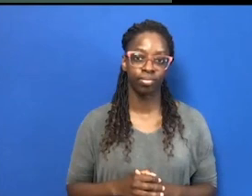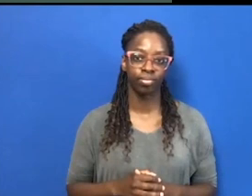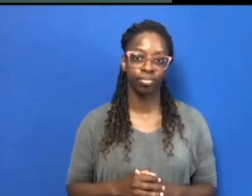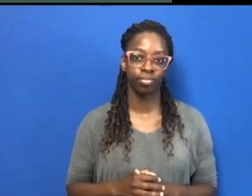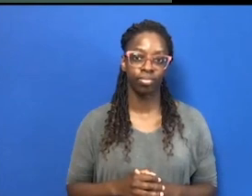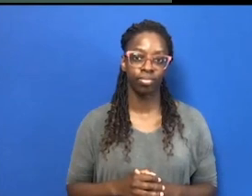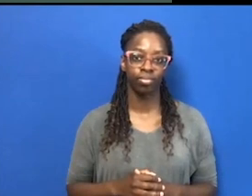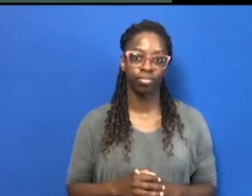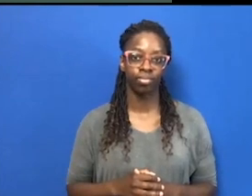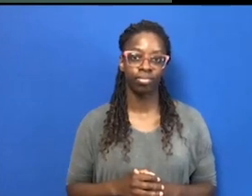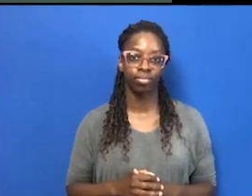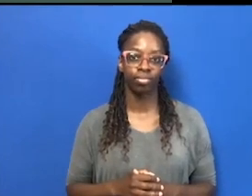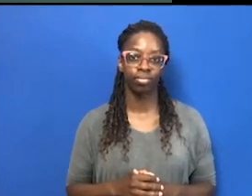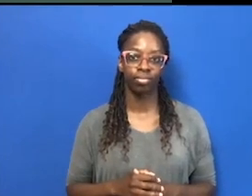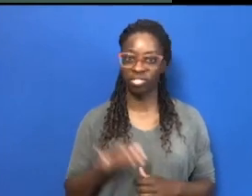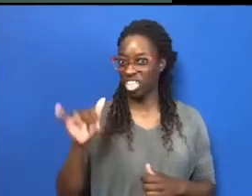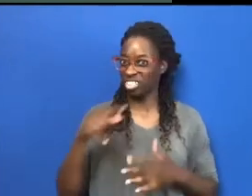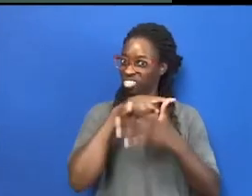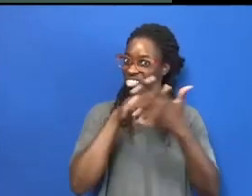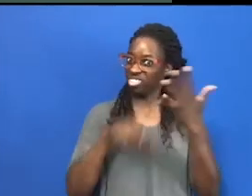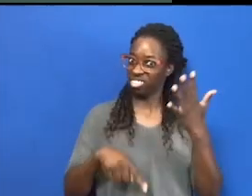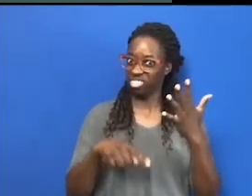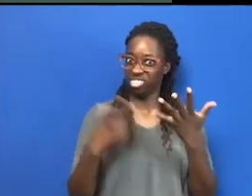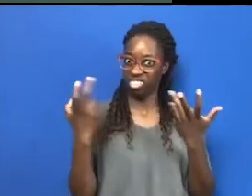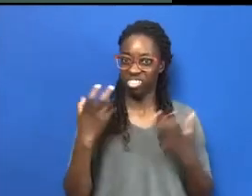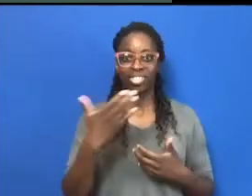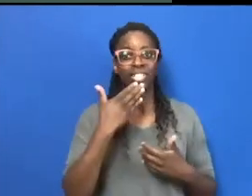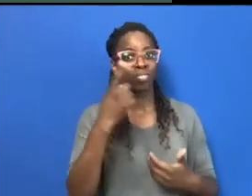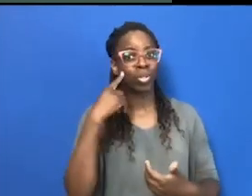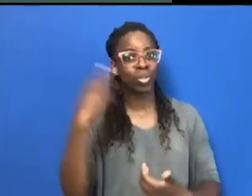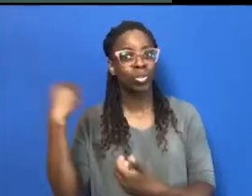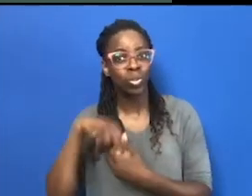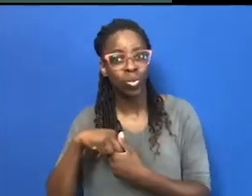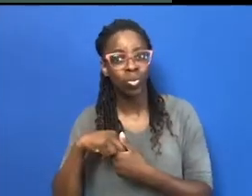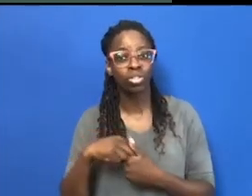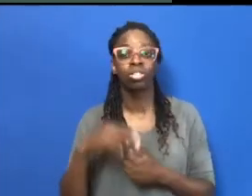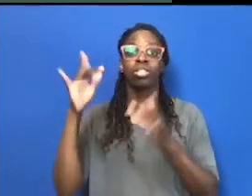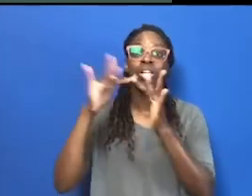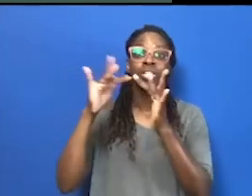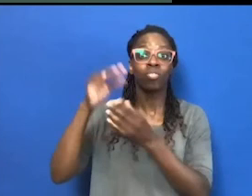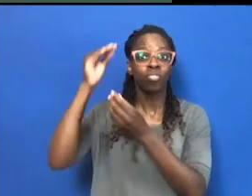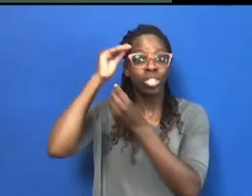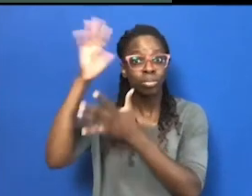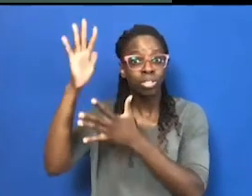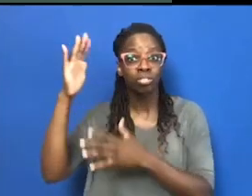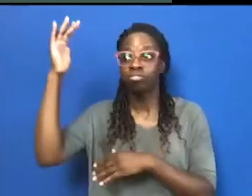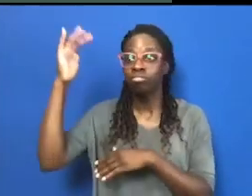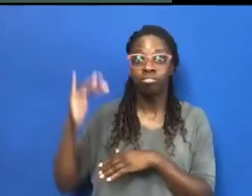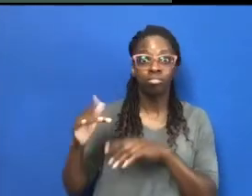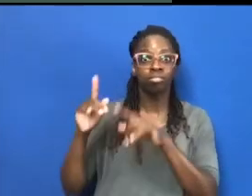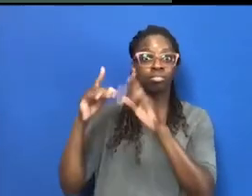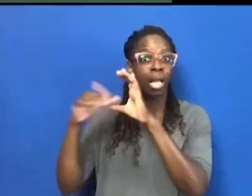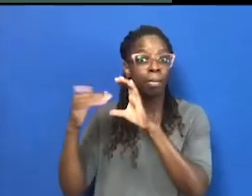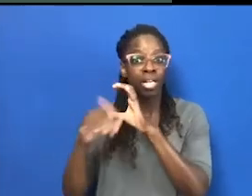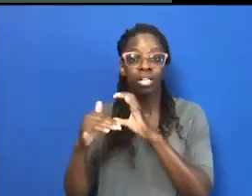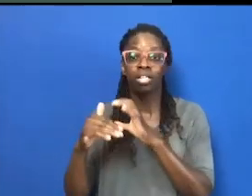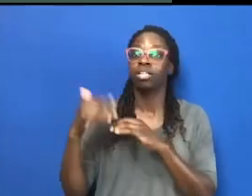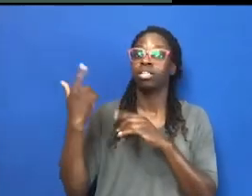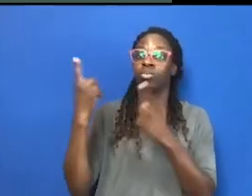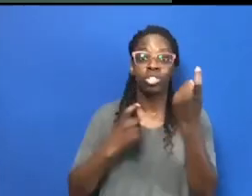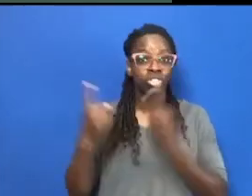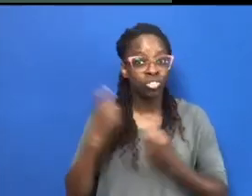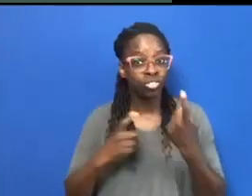joining us, and we have our contact information on the screen if you'd like to follow up with any questions. And we look forward to seeing you at the Q&A.